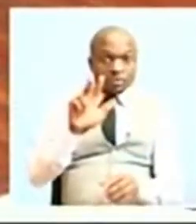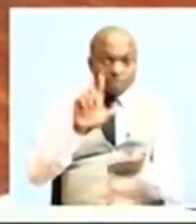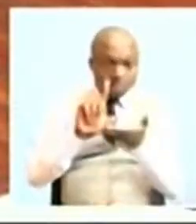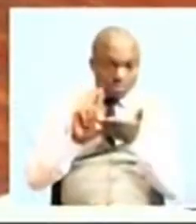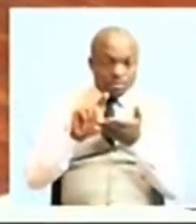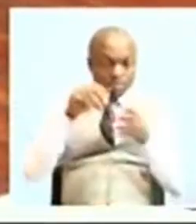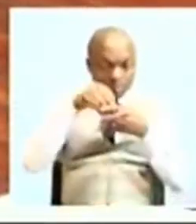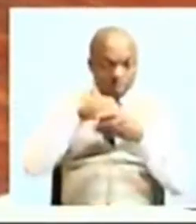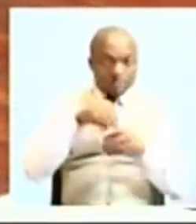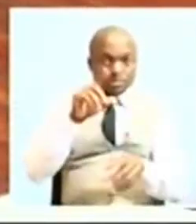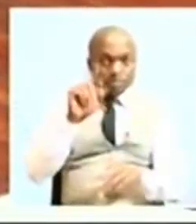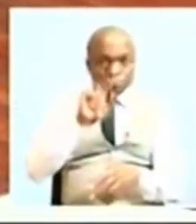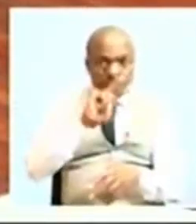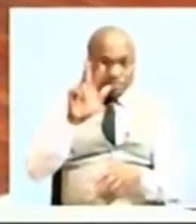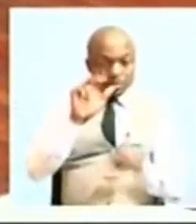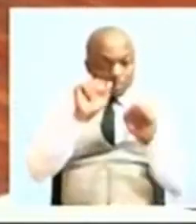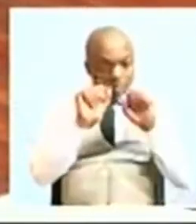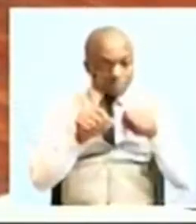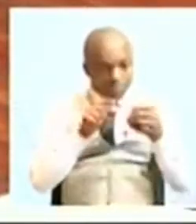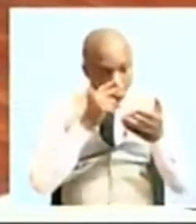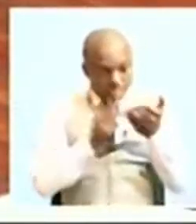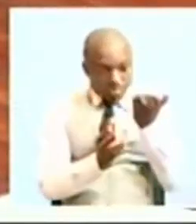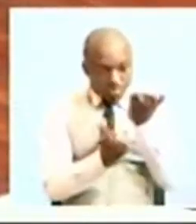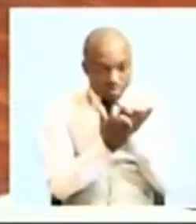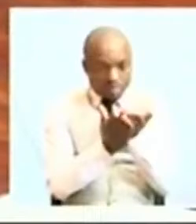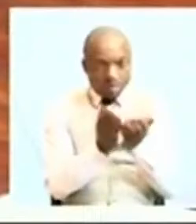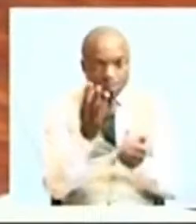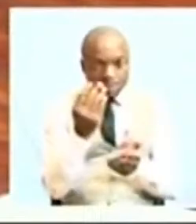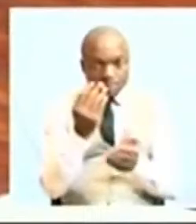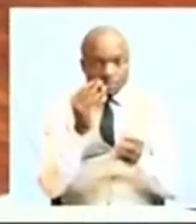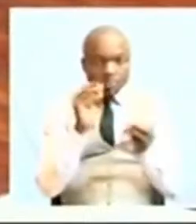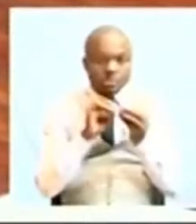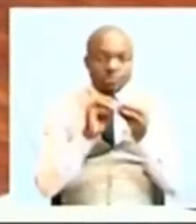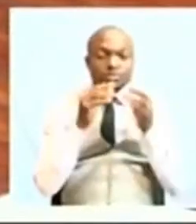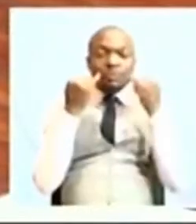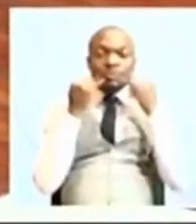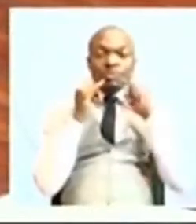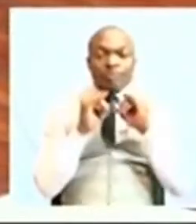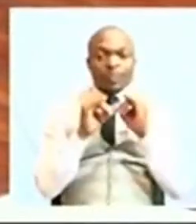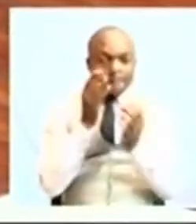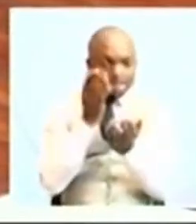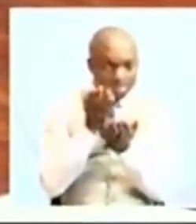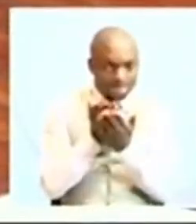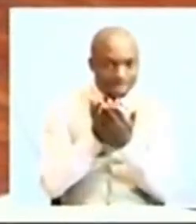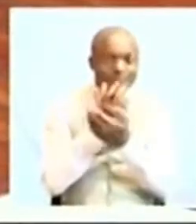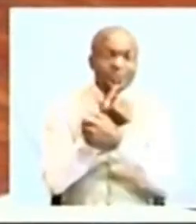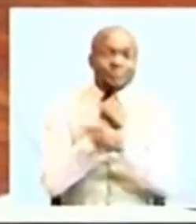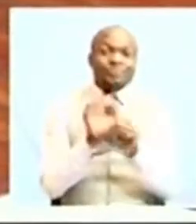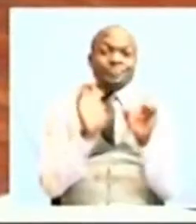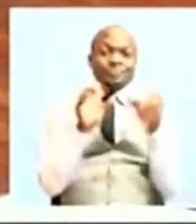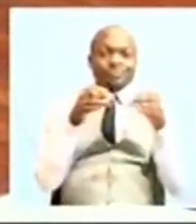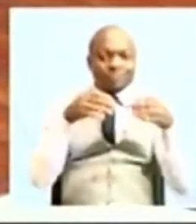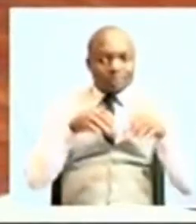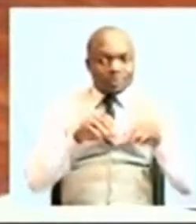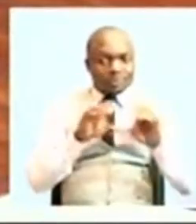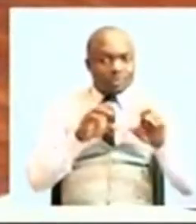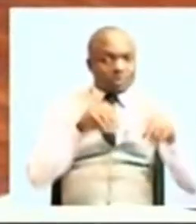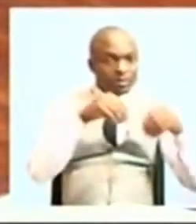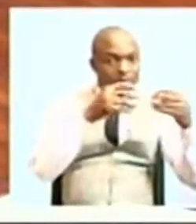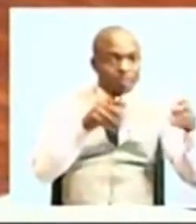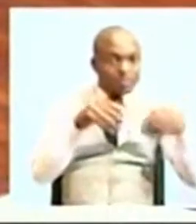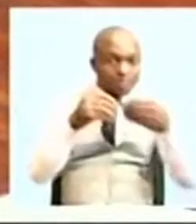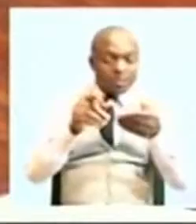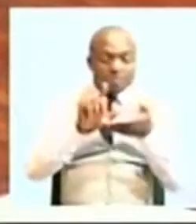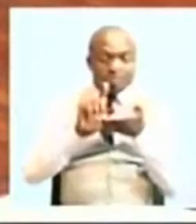2023. Kindly refer to Appendix 14 for details. Remedial measure. The Council will continue to disburse loans